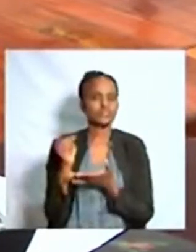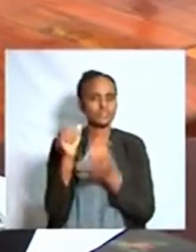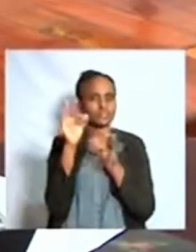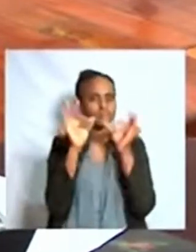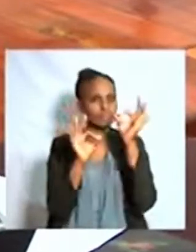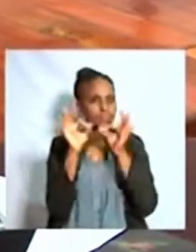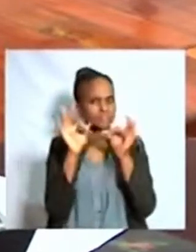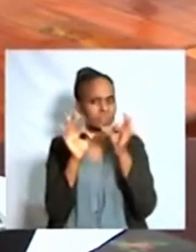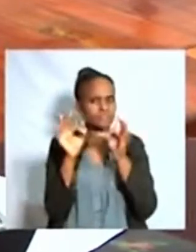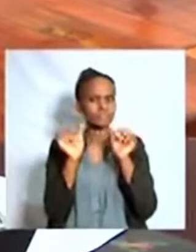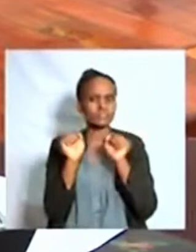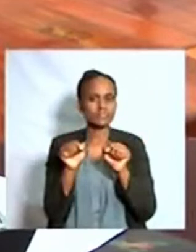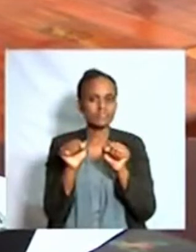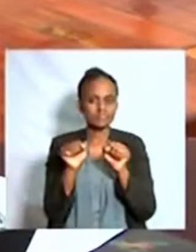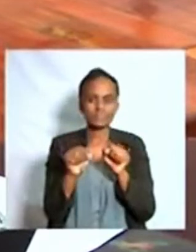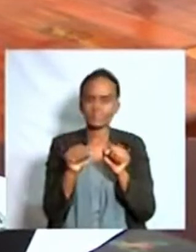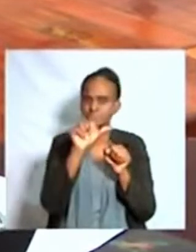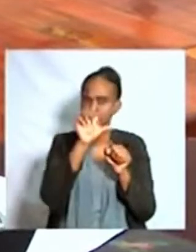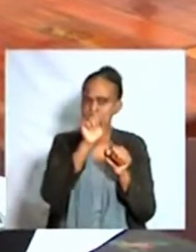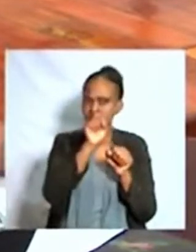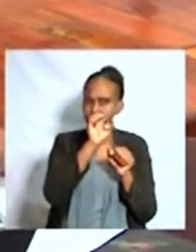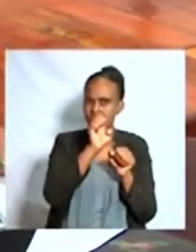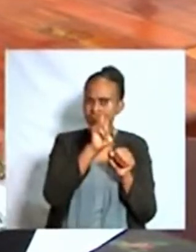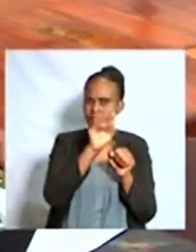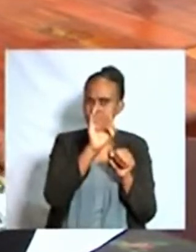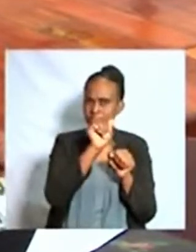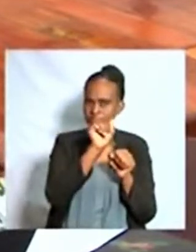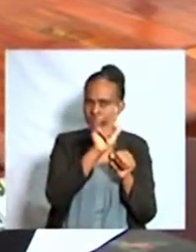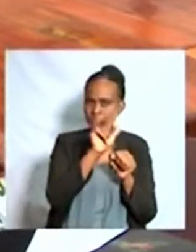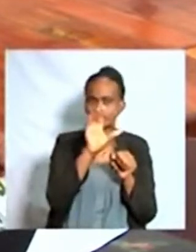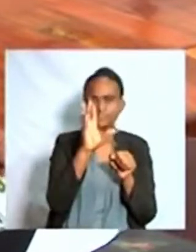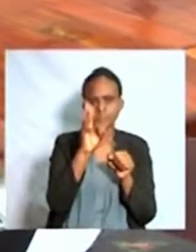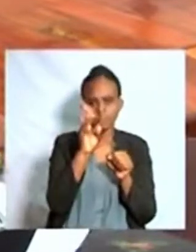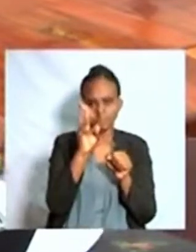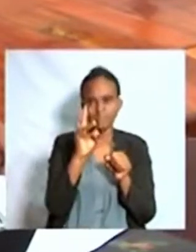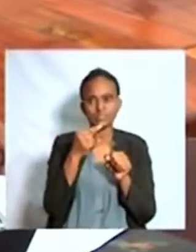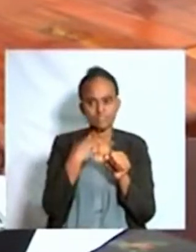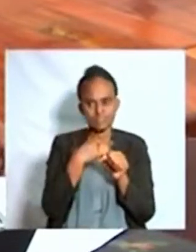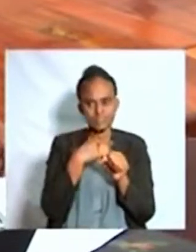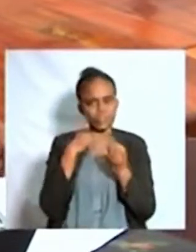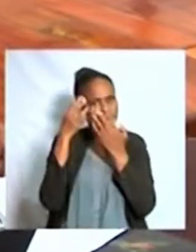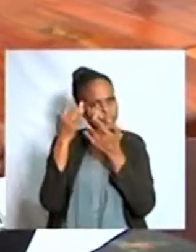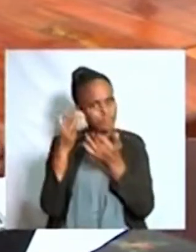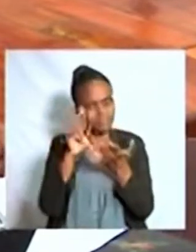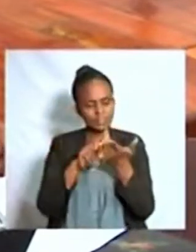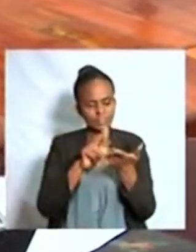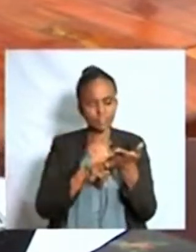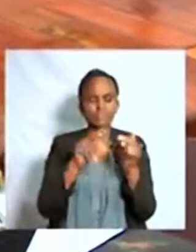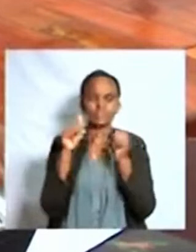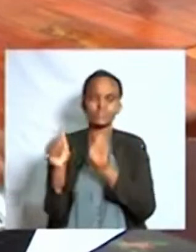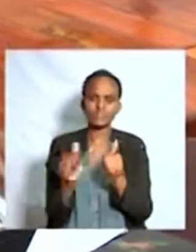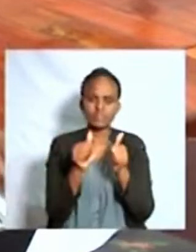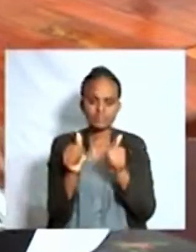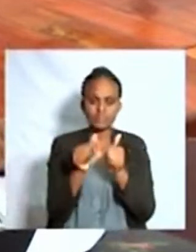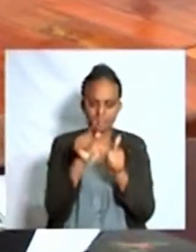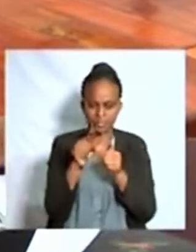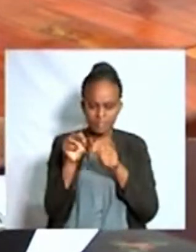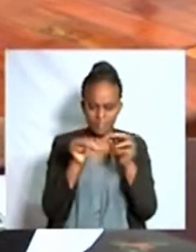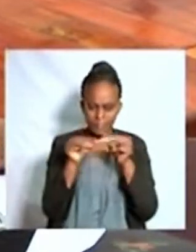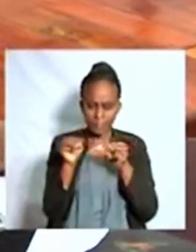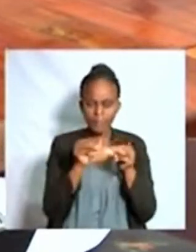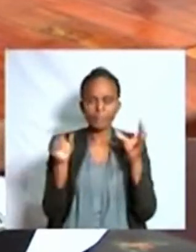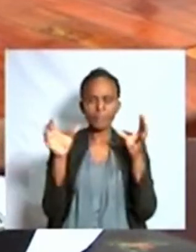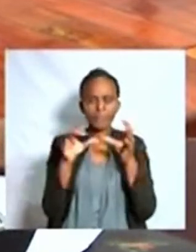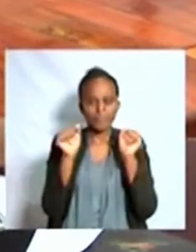adjusted. Serial 6, commercial venture. We wish to report that the action taken by management is that the Council